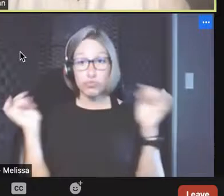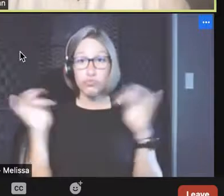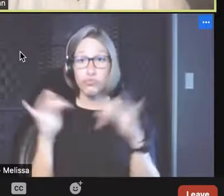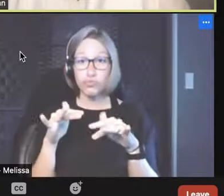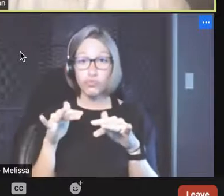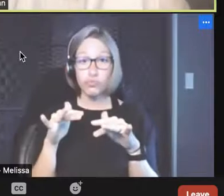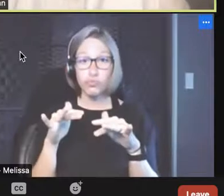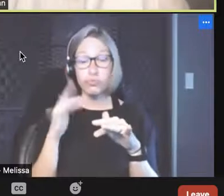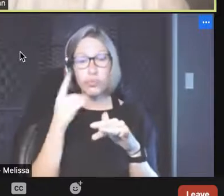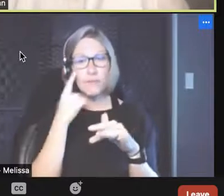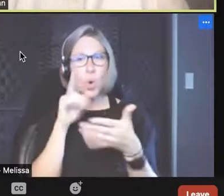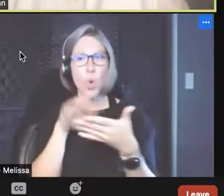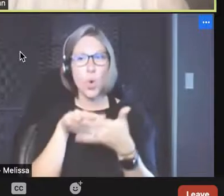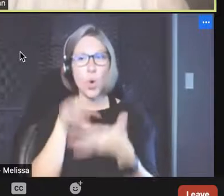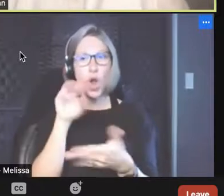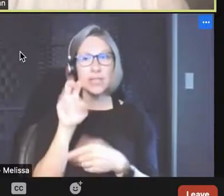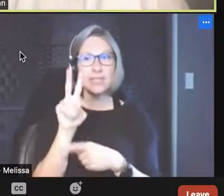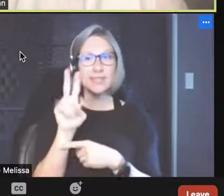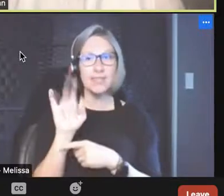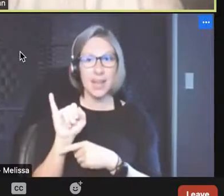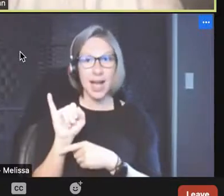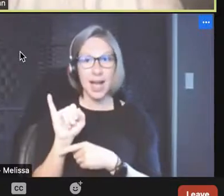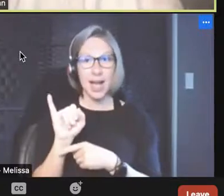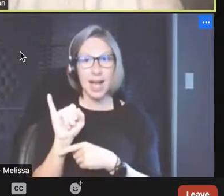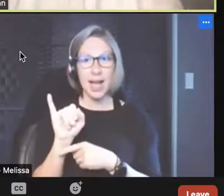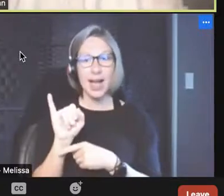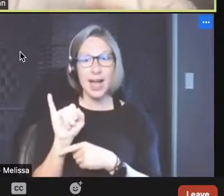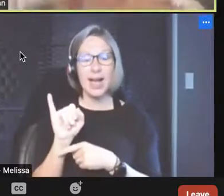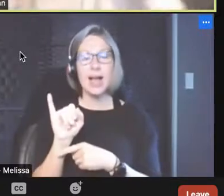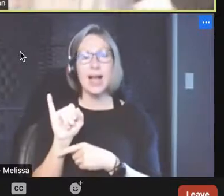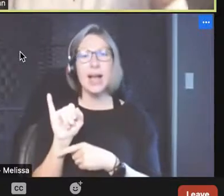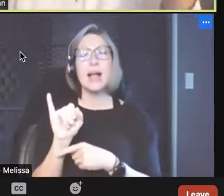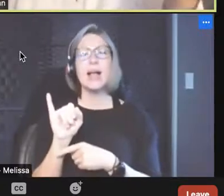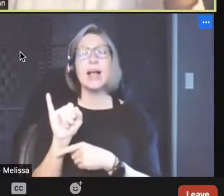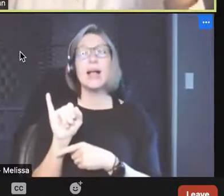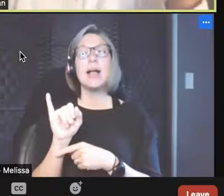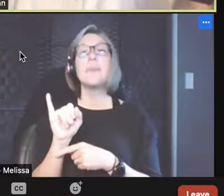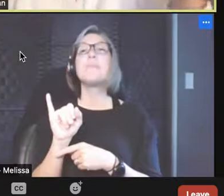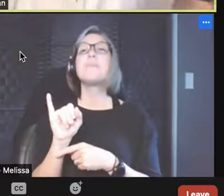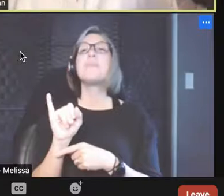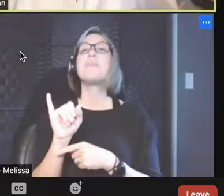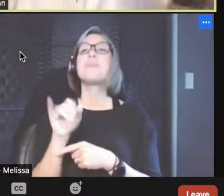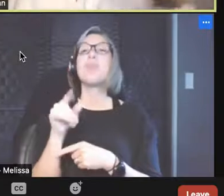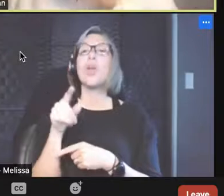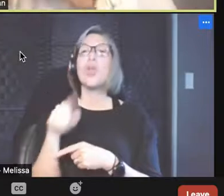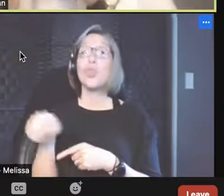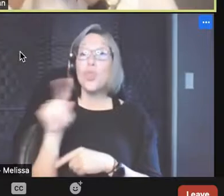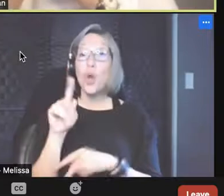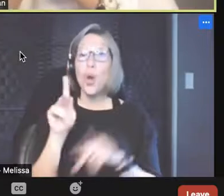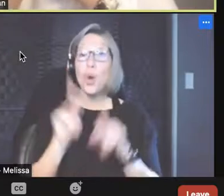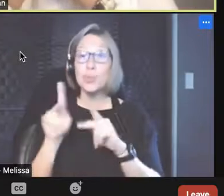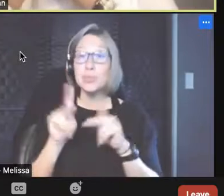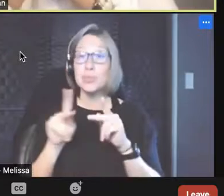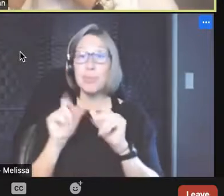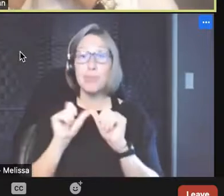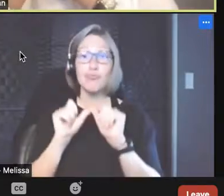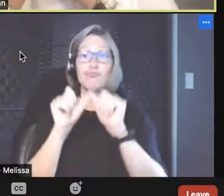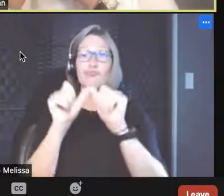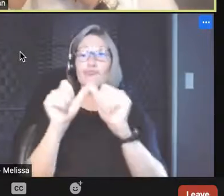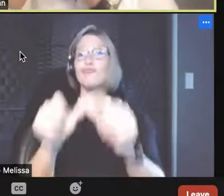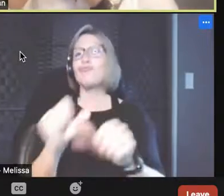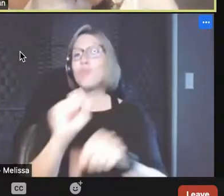about CVI turned out to be people who carried on and did work that went well beyond that boot camp. But without